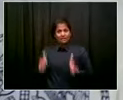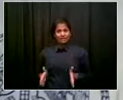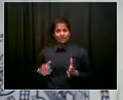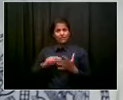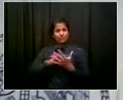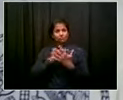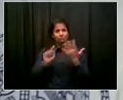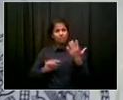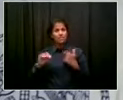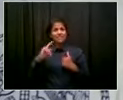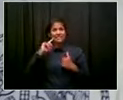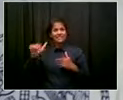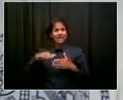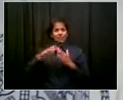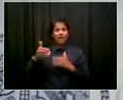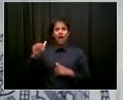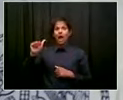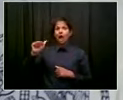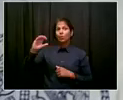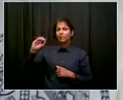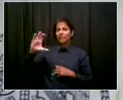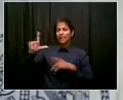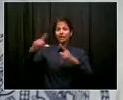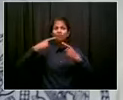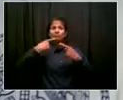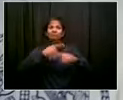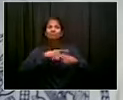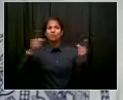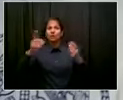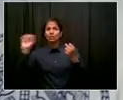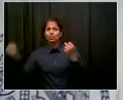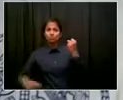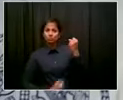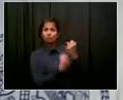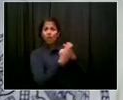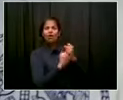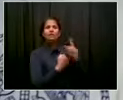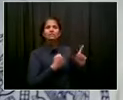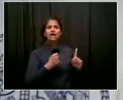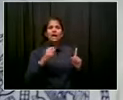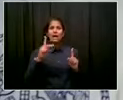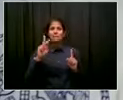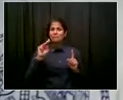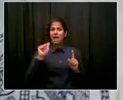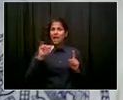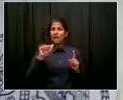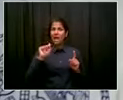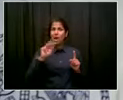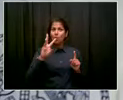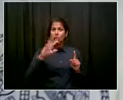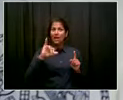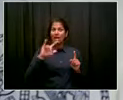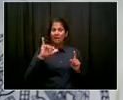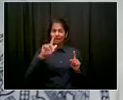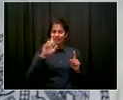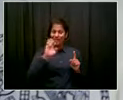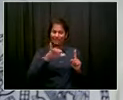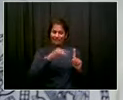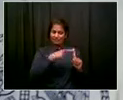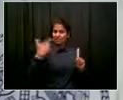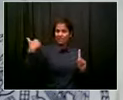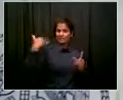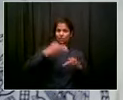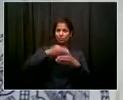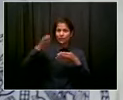uh it's not late anymore i'll give you that um but i still think a huge percentage of new yorkers have not